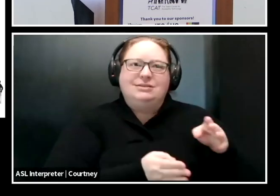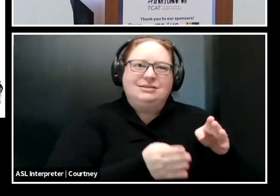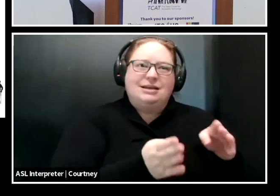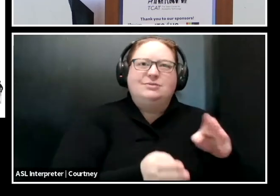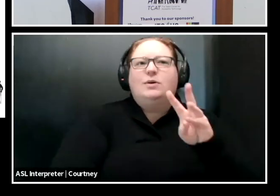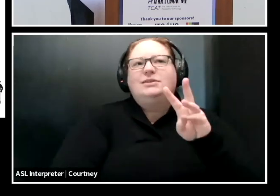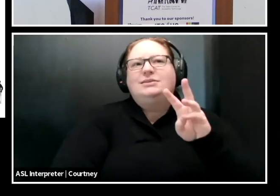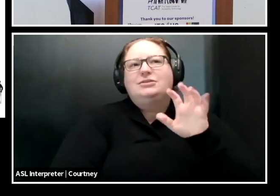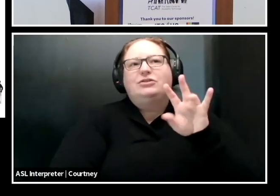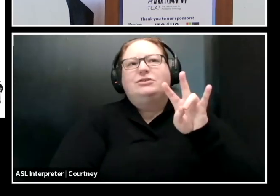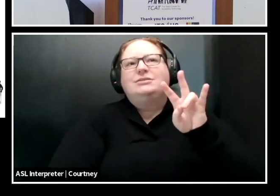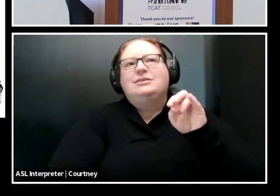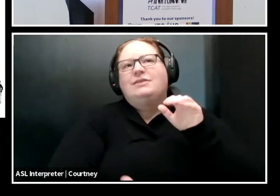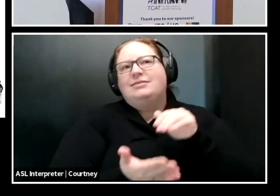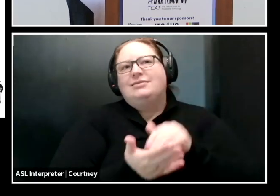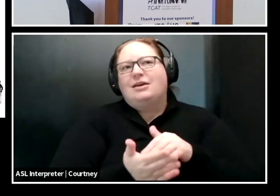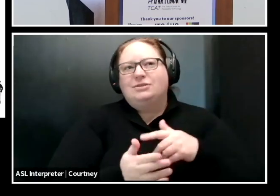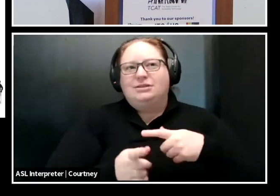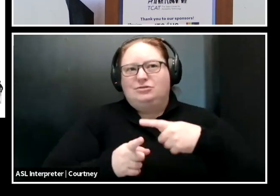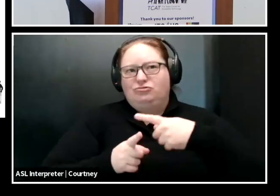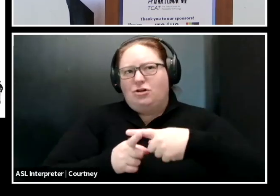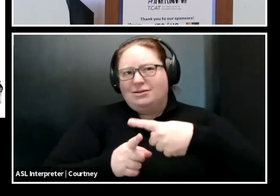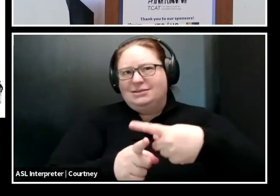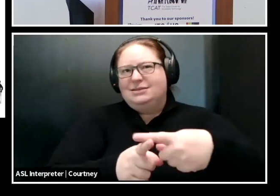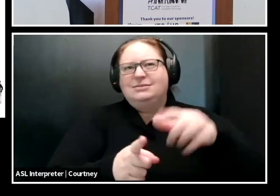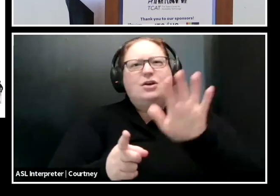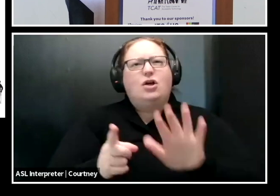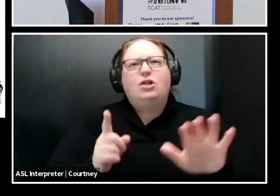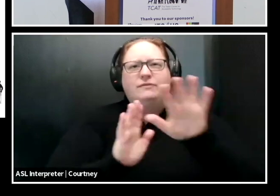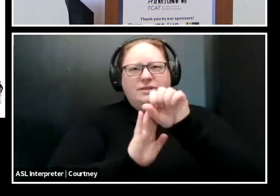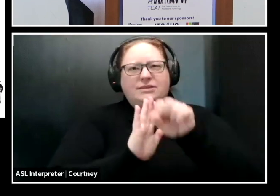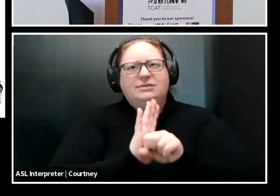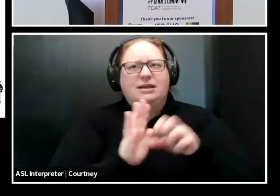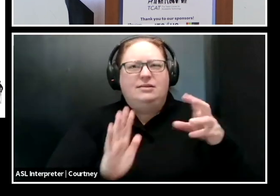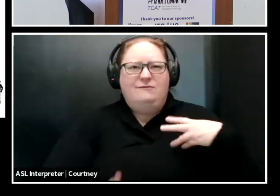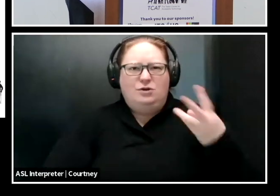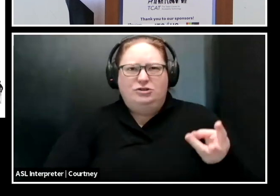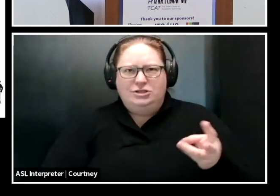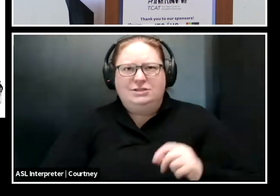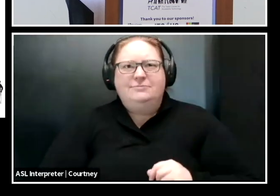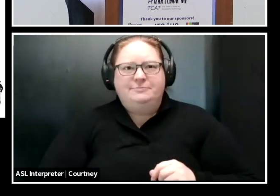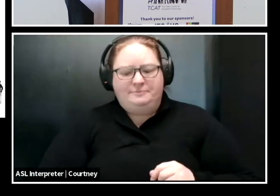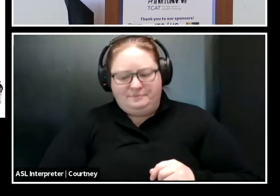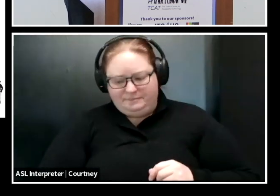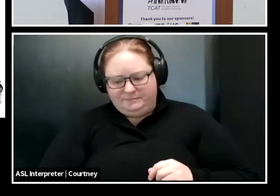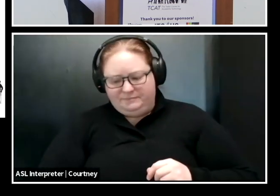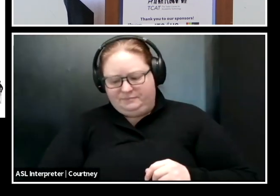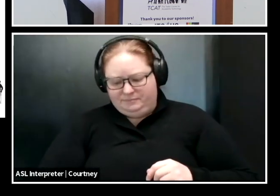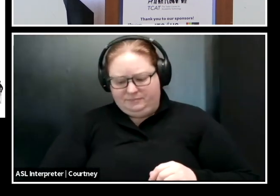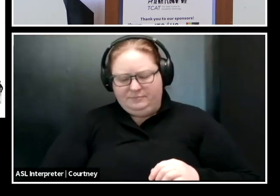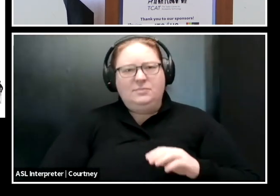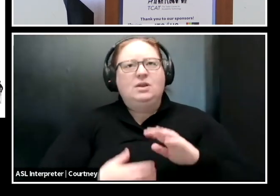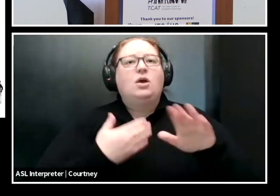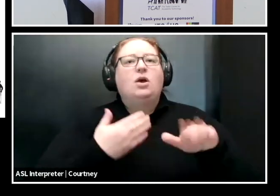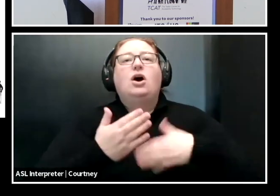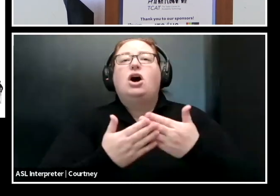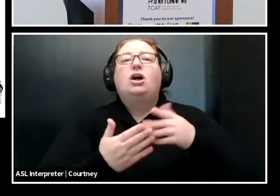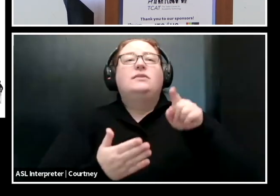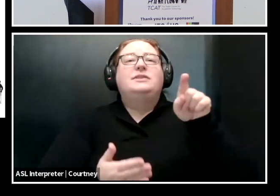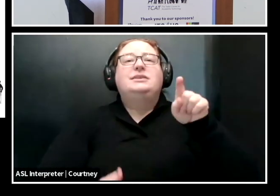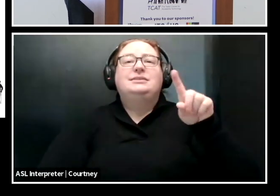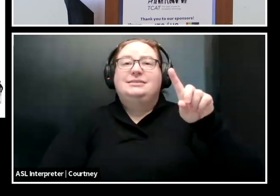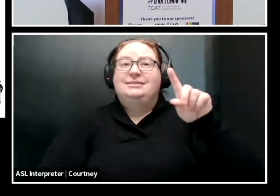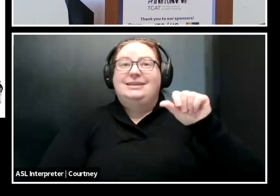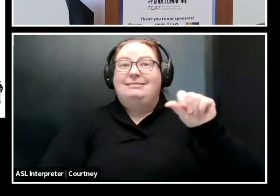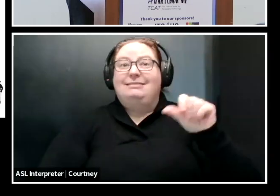670,000 crossings across the entire state of Washington. And all this data is available for you to